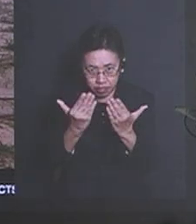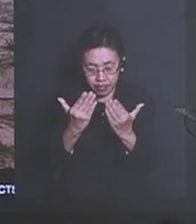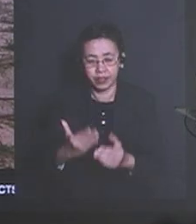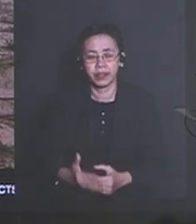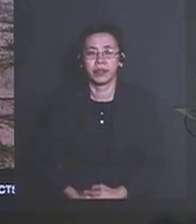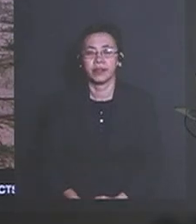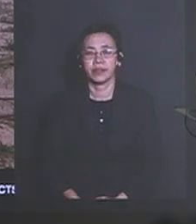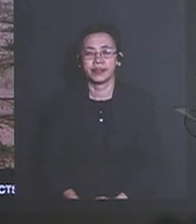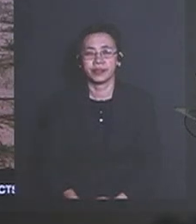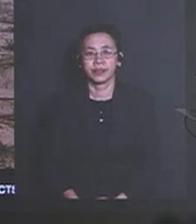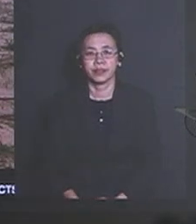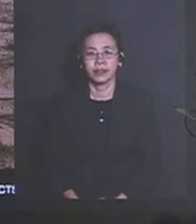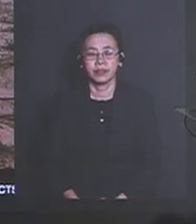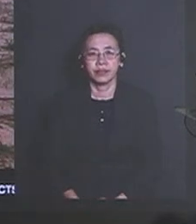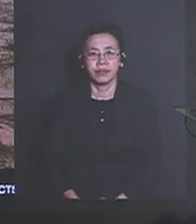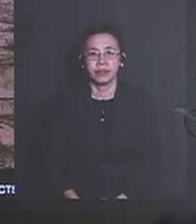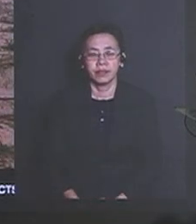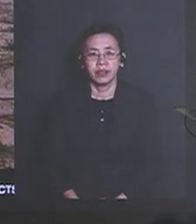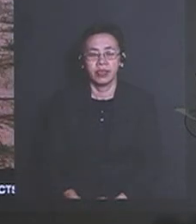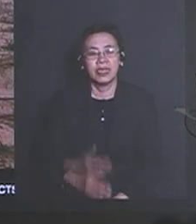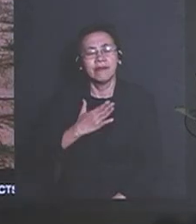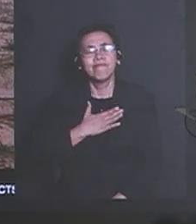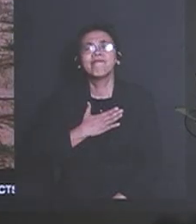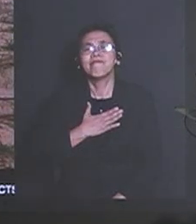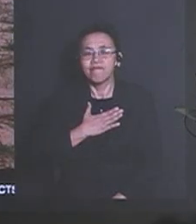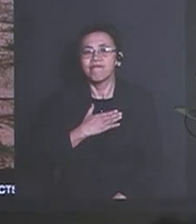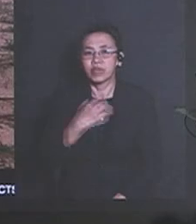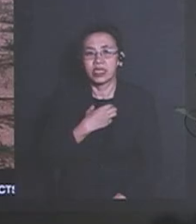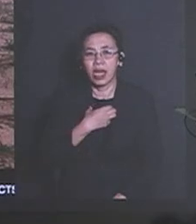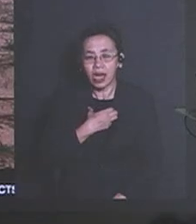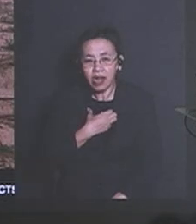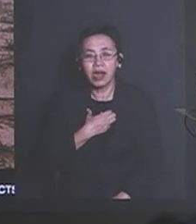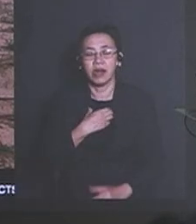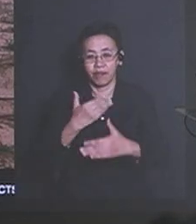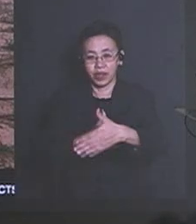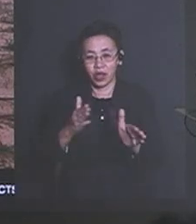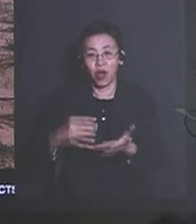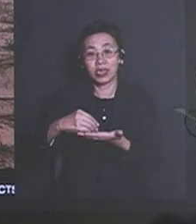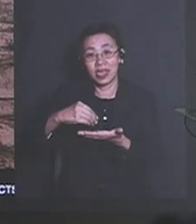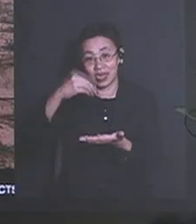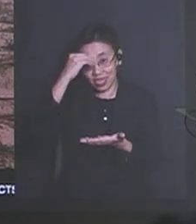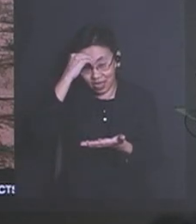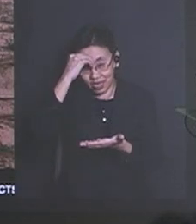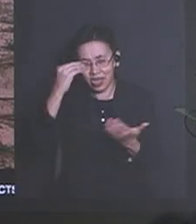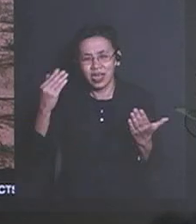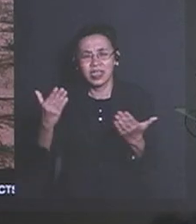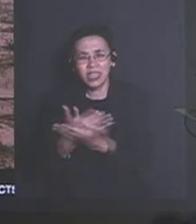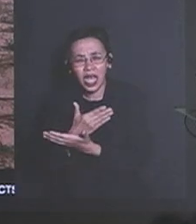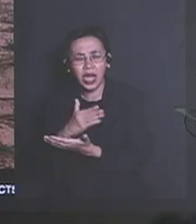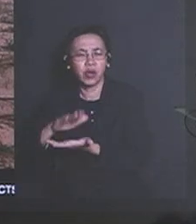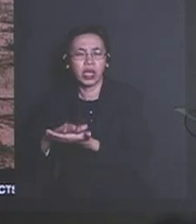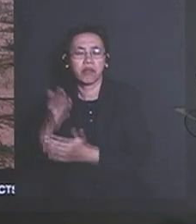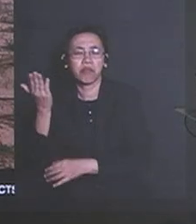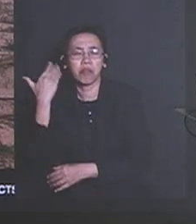The program is to design and construct a new classroom building to replace the old structure that had deteriorated by